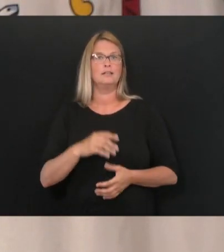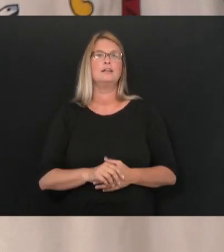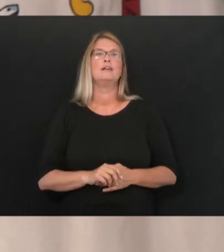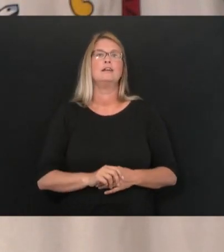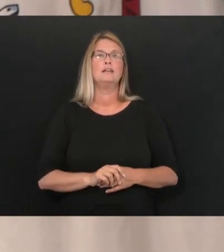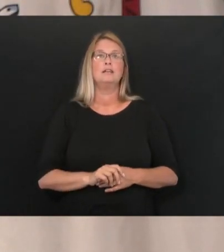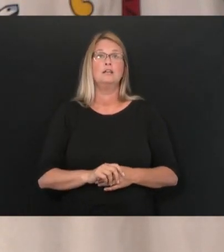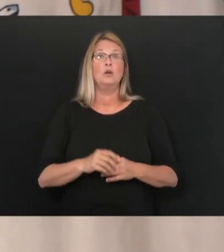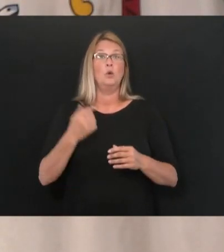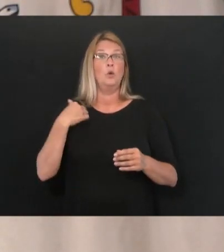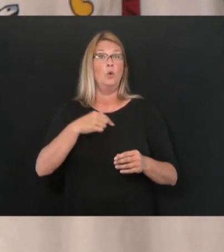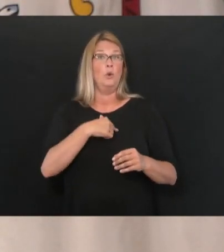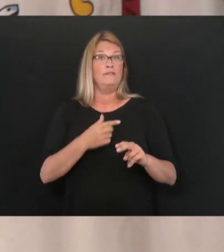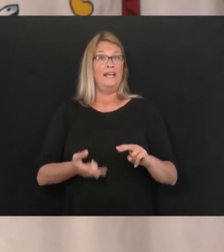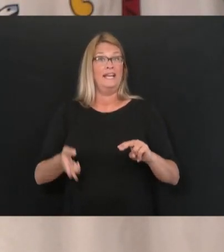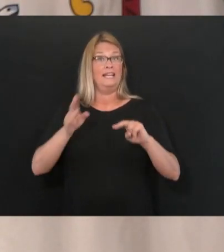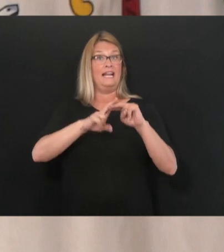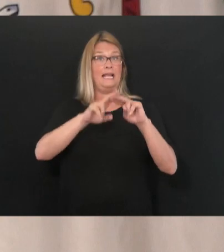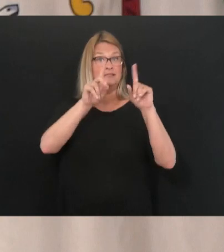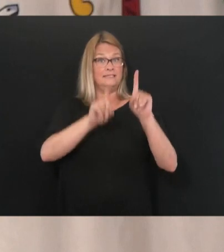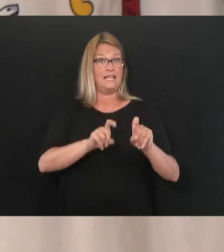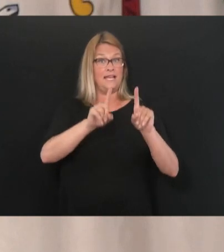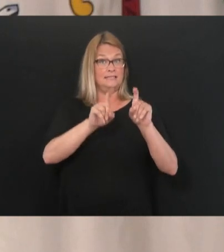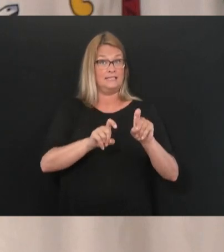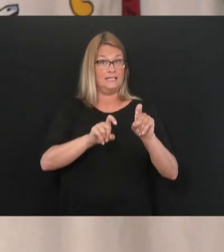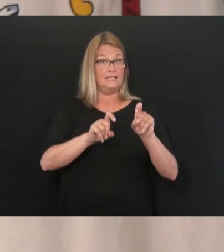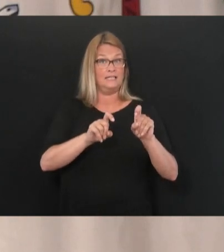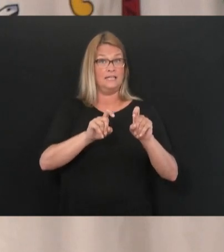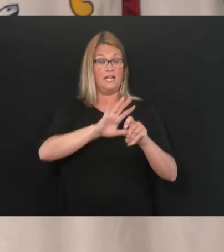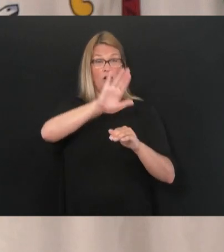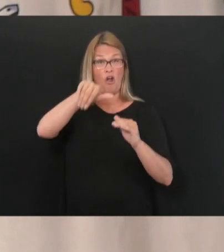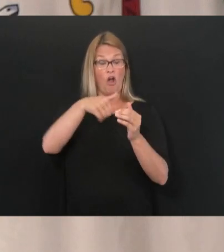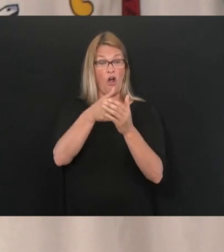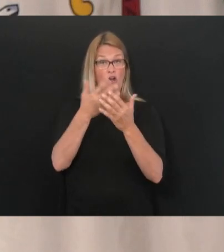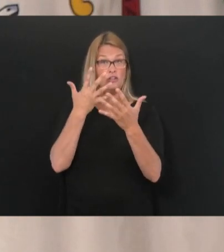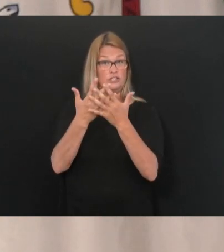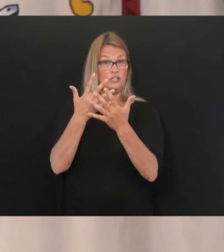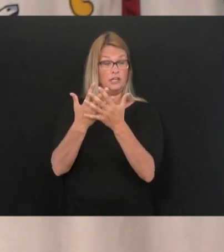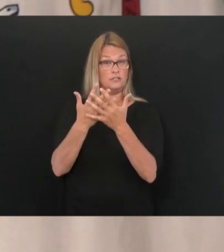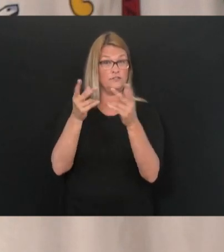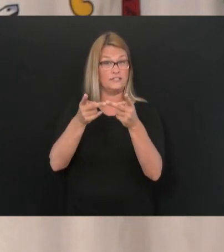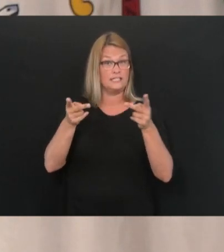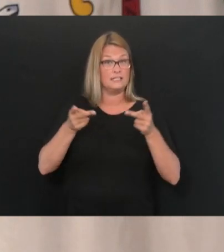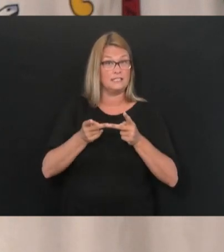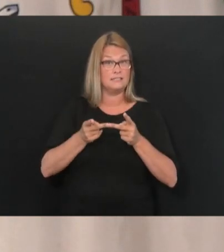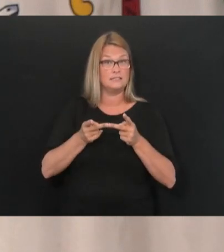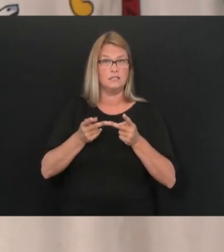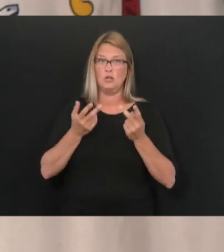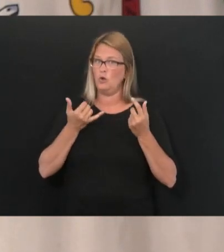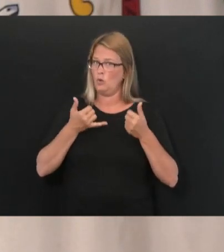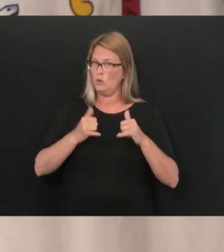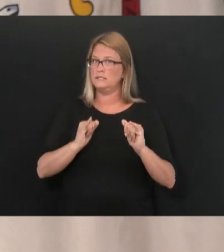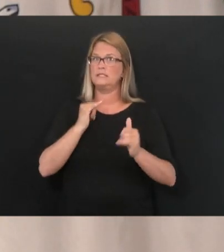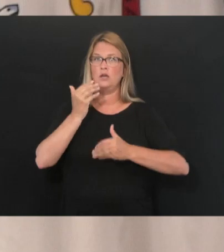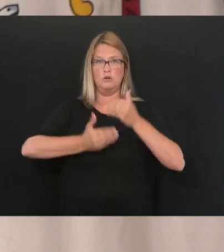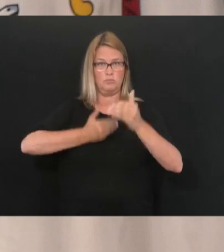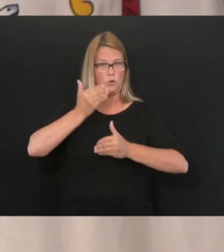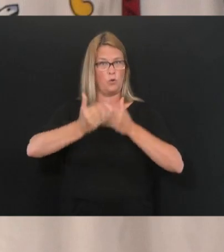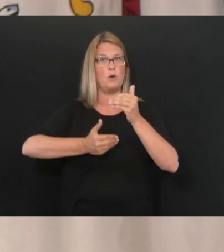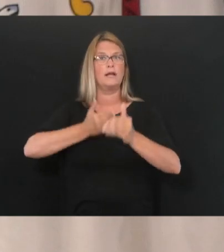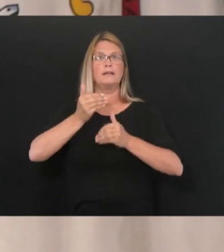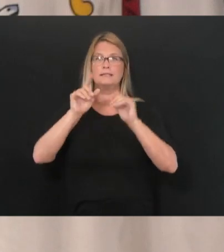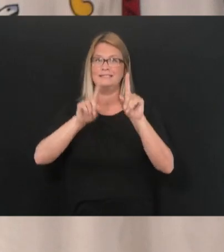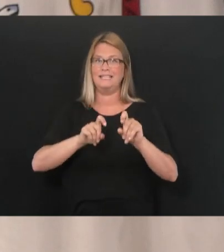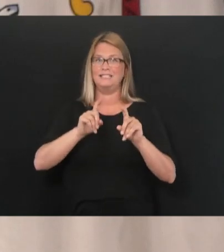our enhanced testing initiative at our correctional facilities. We're still on track to complete all that testing